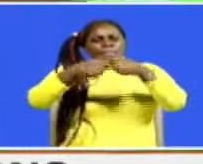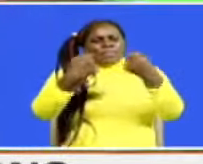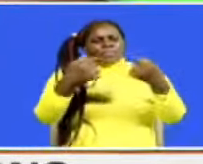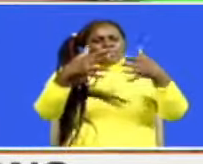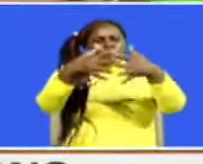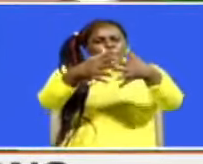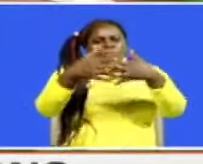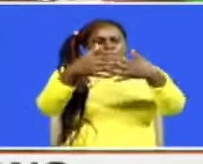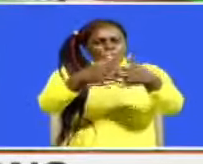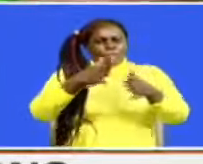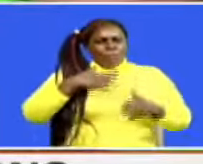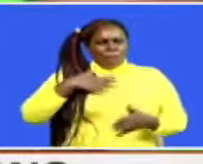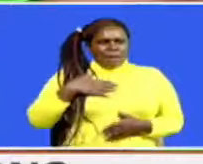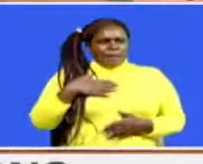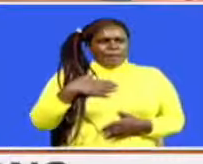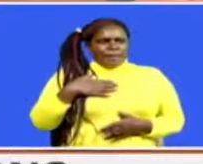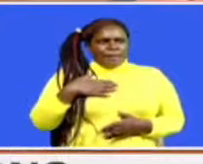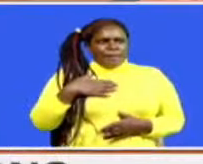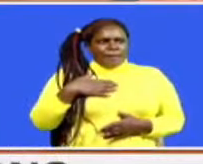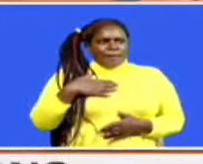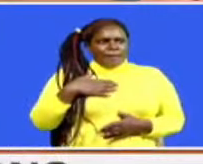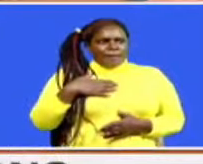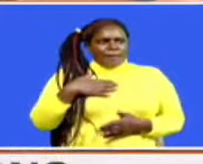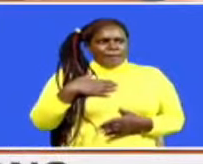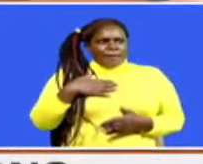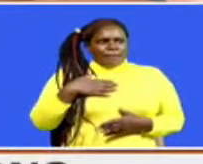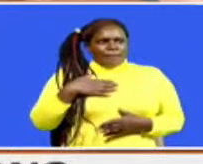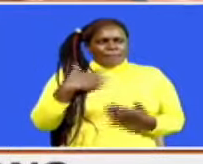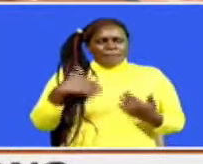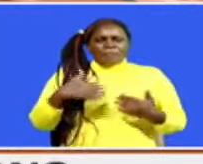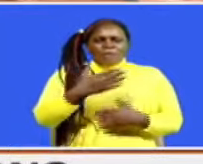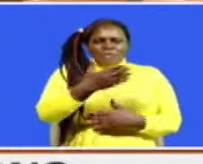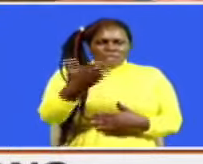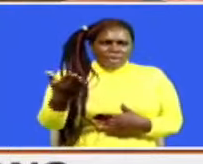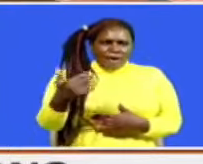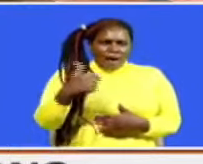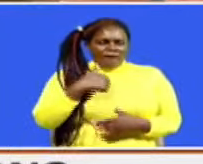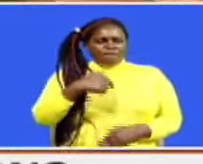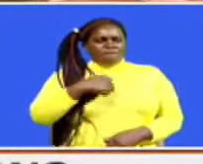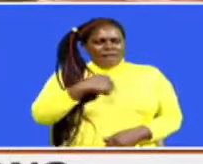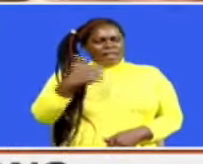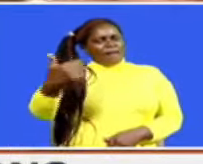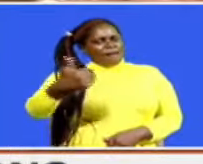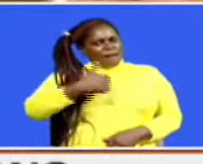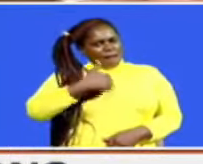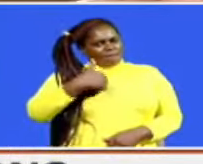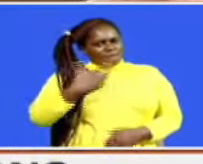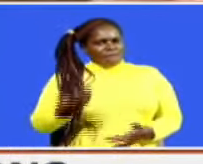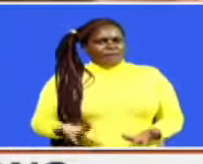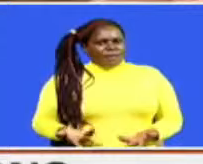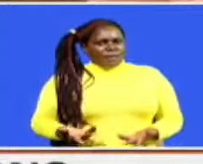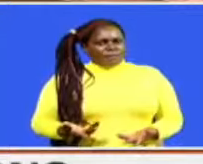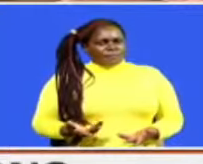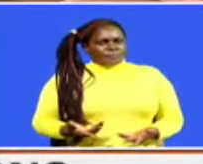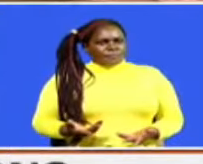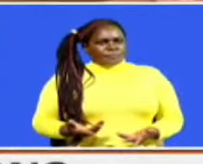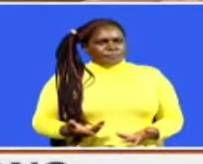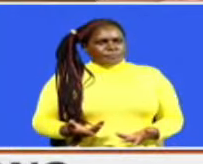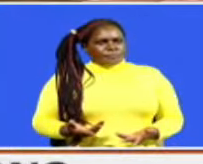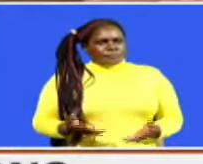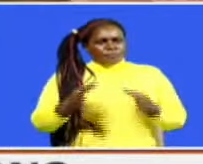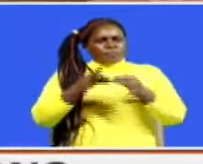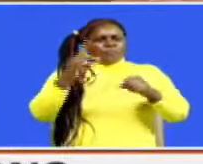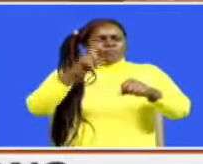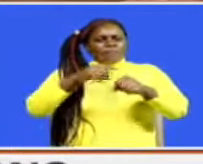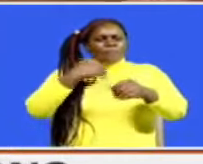the gate. We should handle people like human beings. We have the feelings. It takes